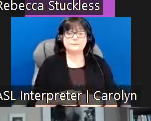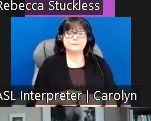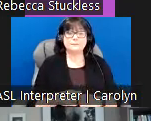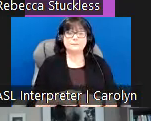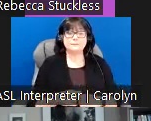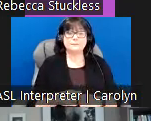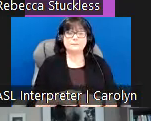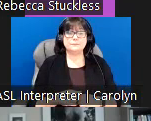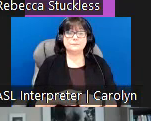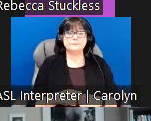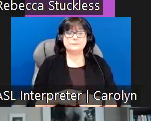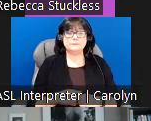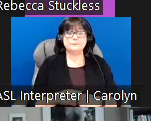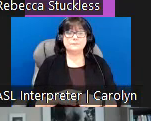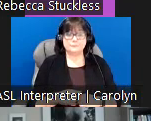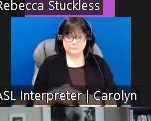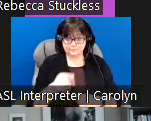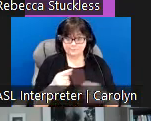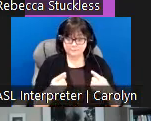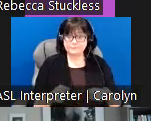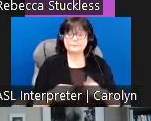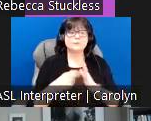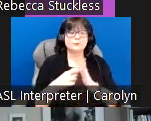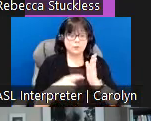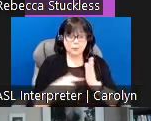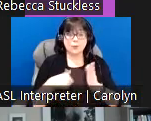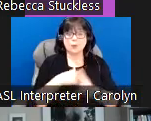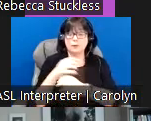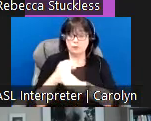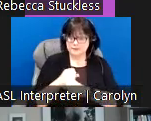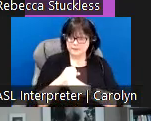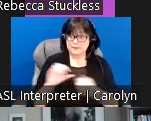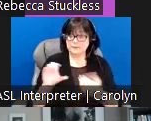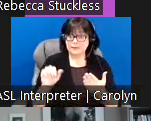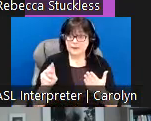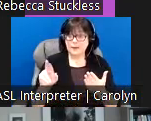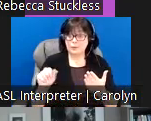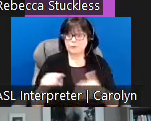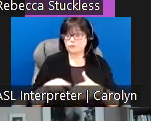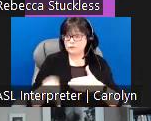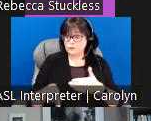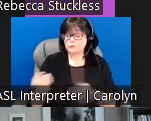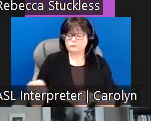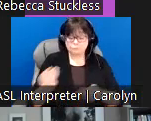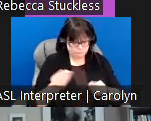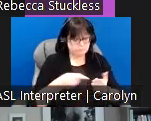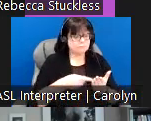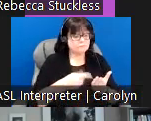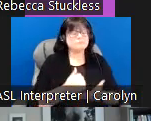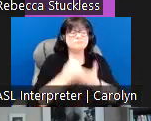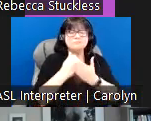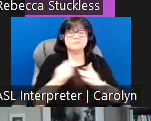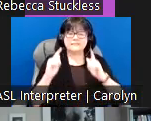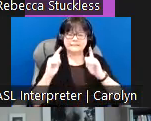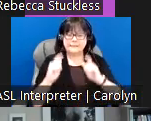report on the camera from Project READ, and it is basically, it gives us a snapshot, a very general